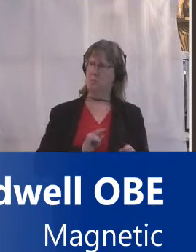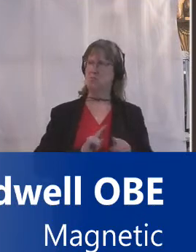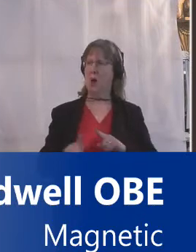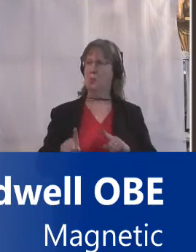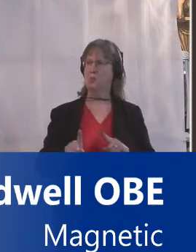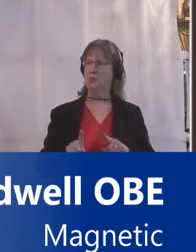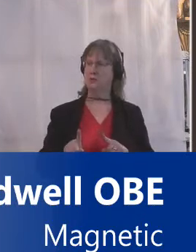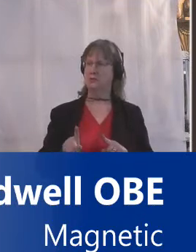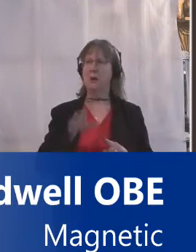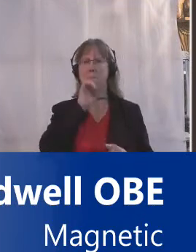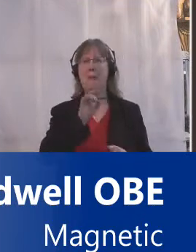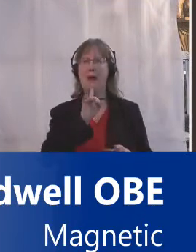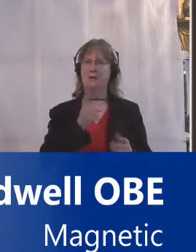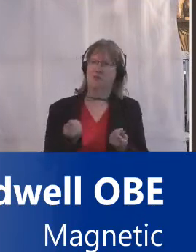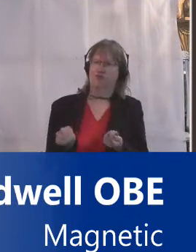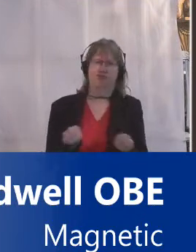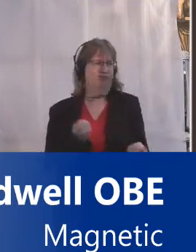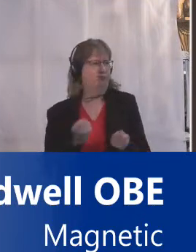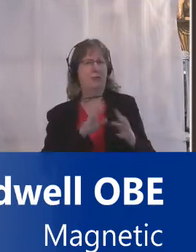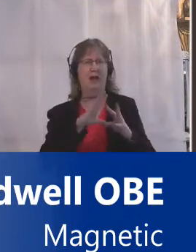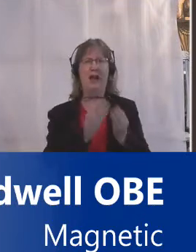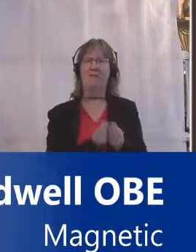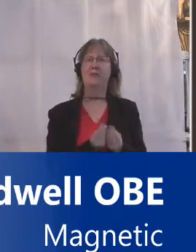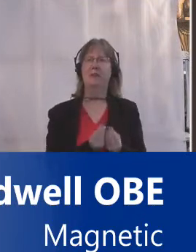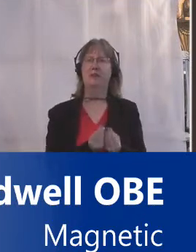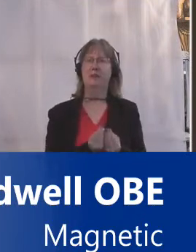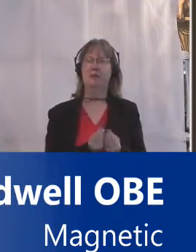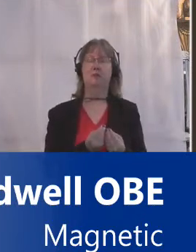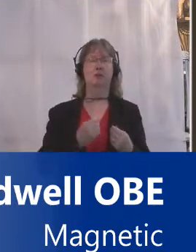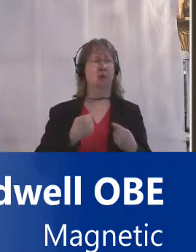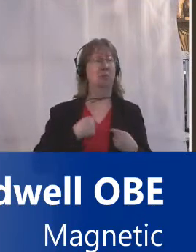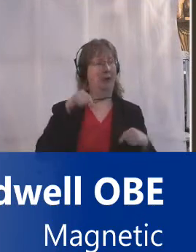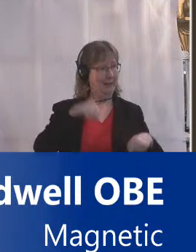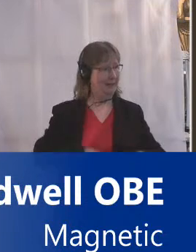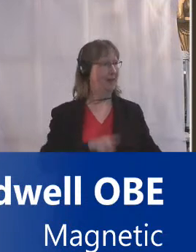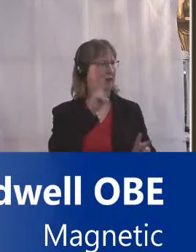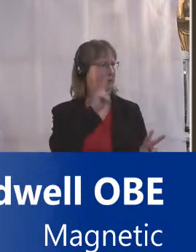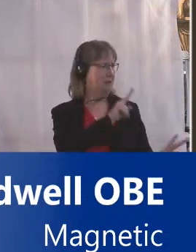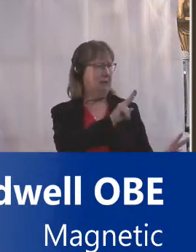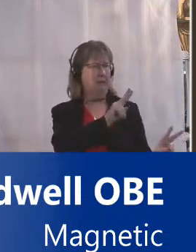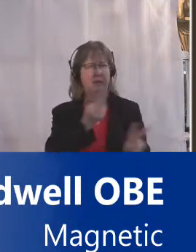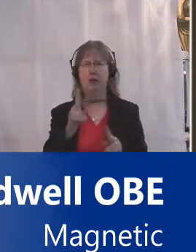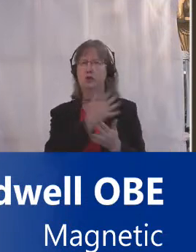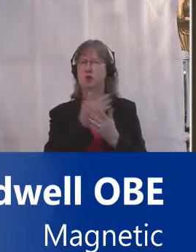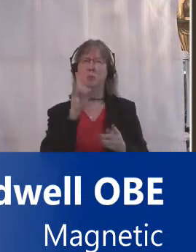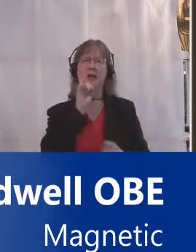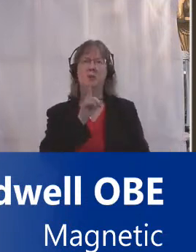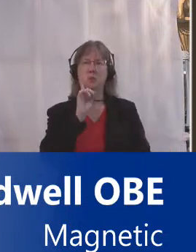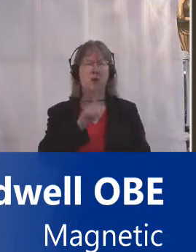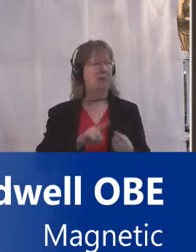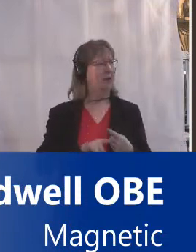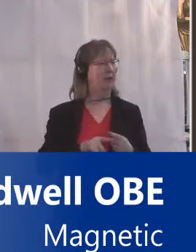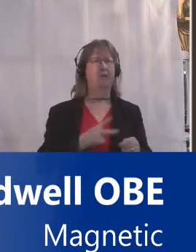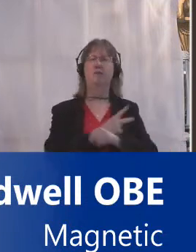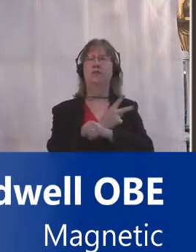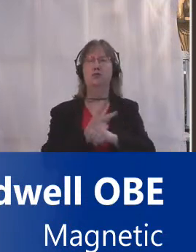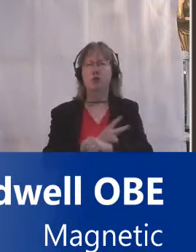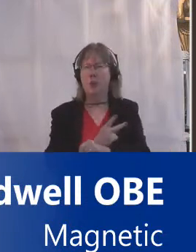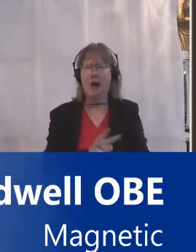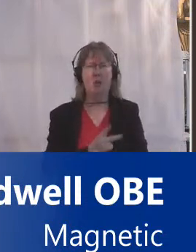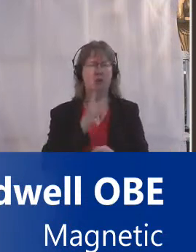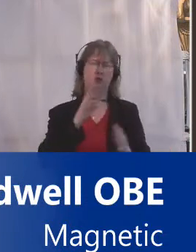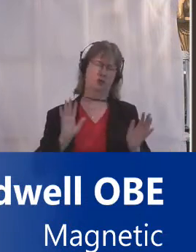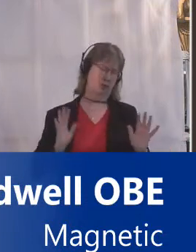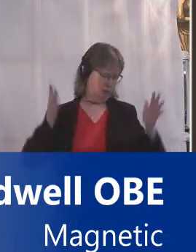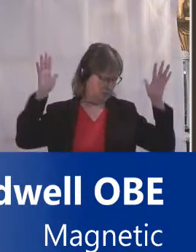turns out is most industries, to your point earlier, one, having a room full of women, and taking some time out for a couple of hours just to